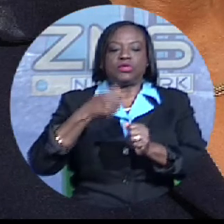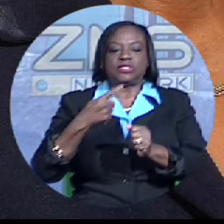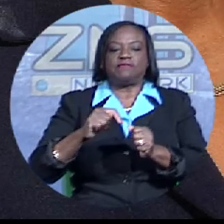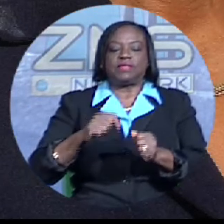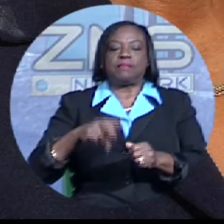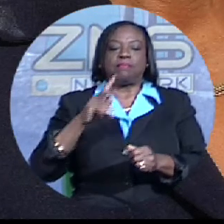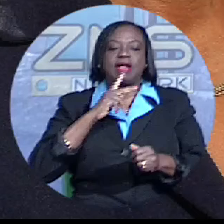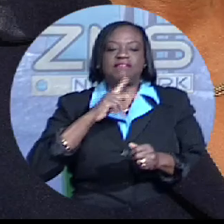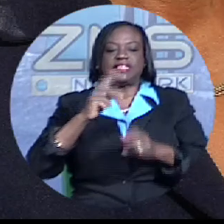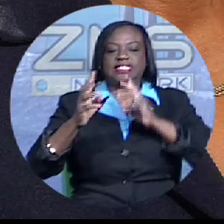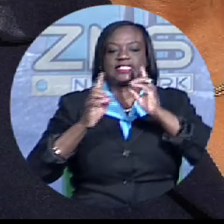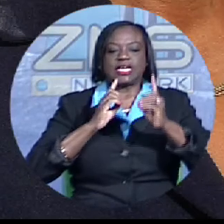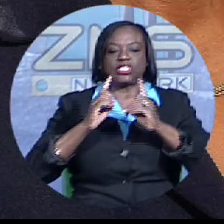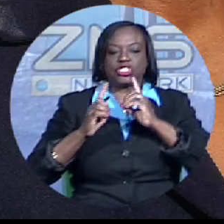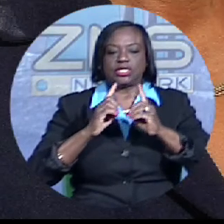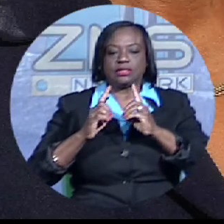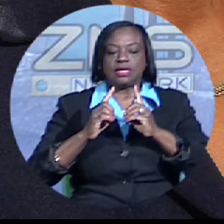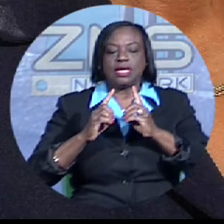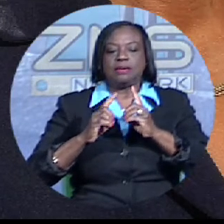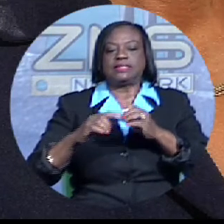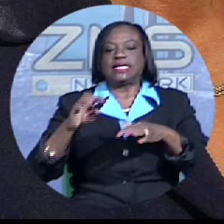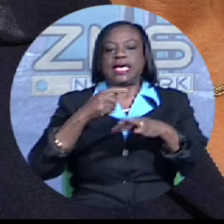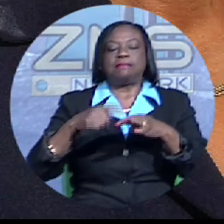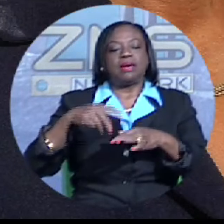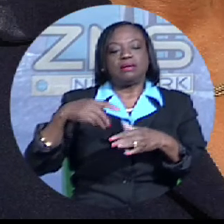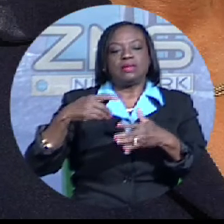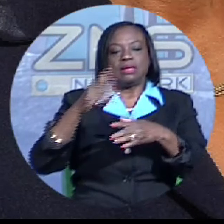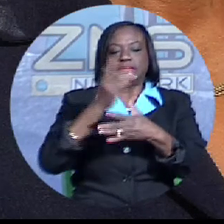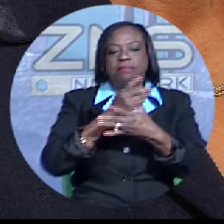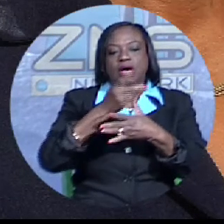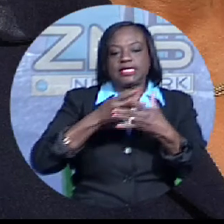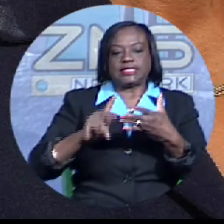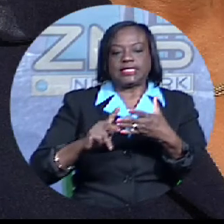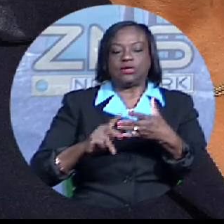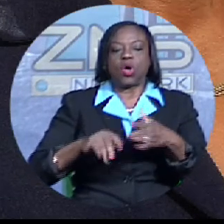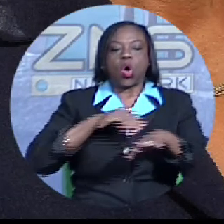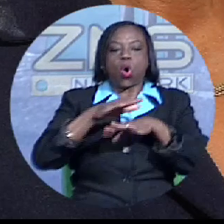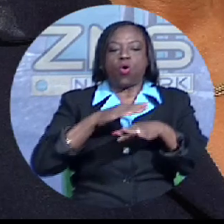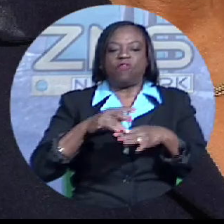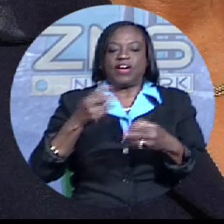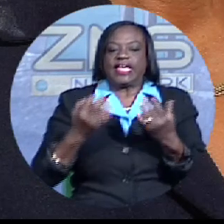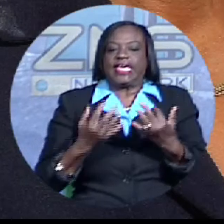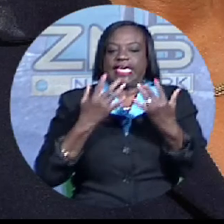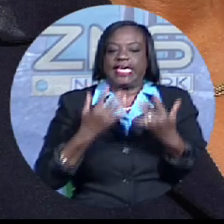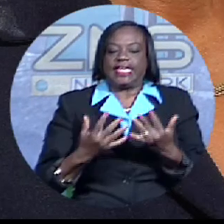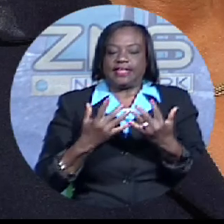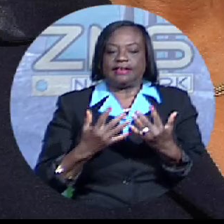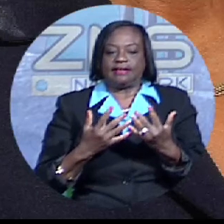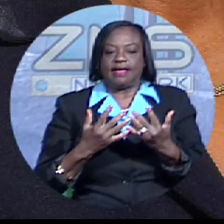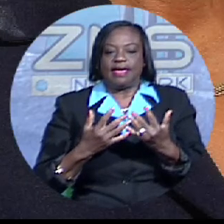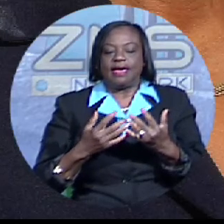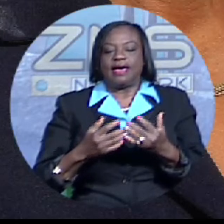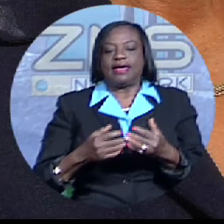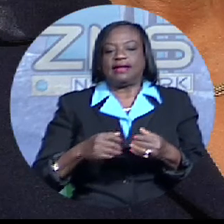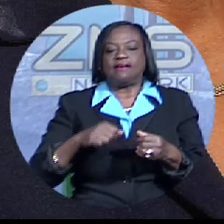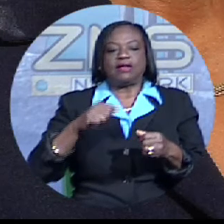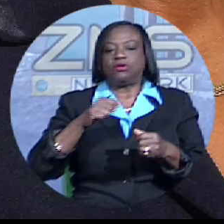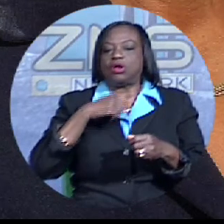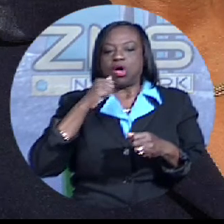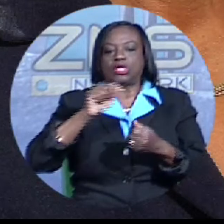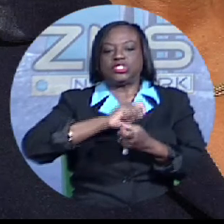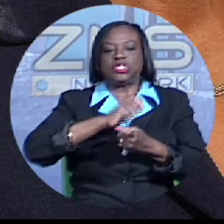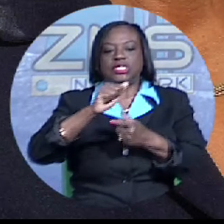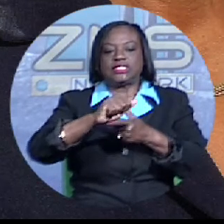the legislation has become completely partisan. Overheated and irresponsible accusations or alternative facts, she